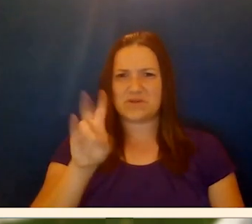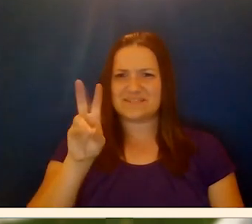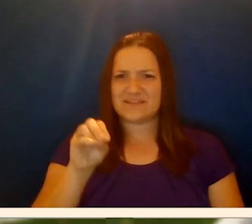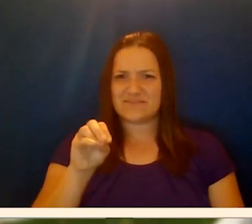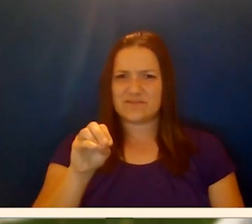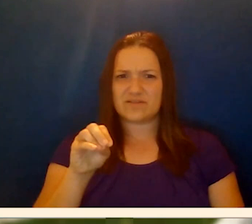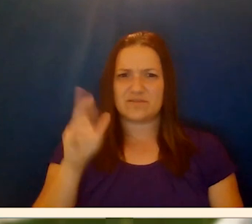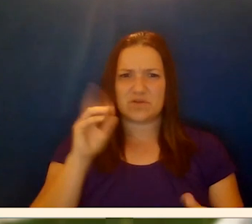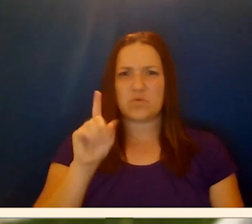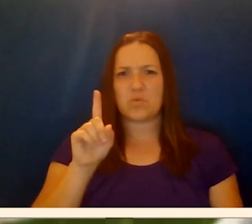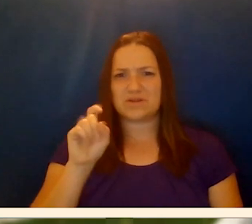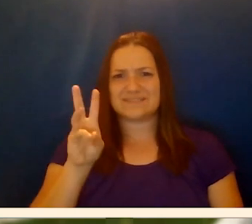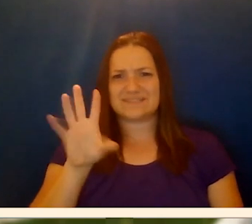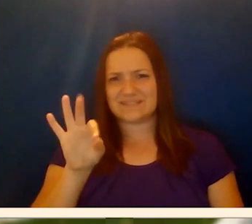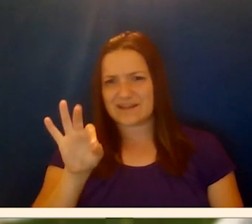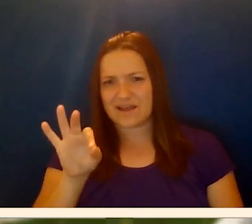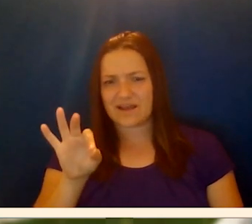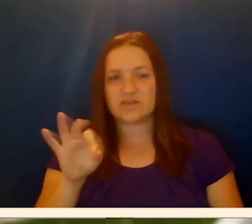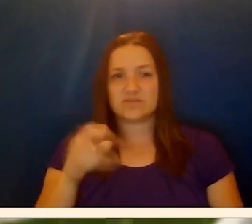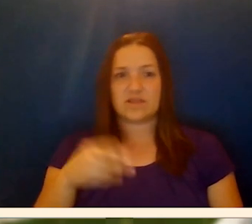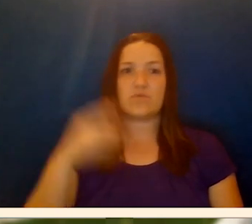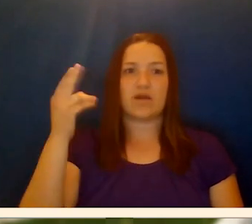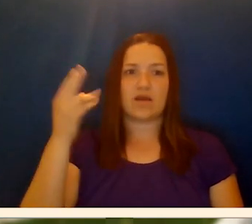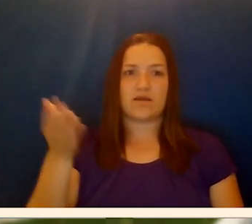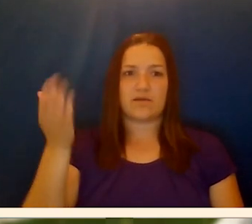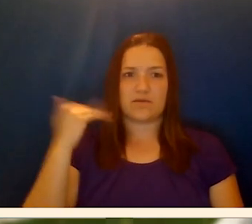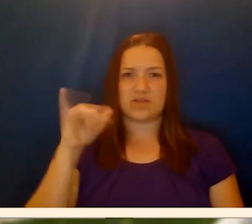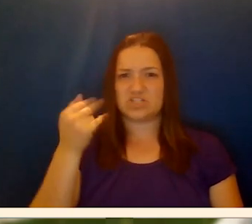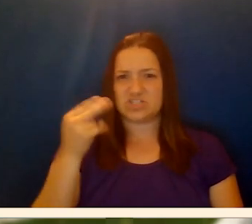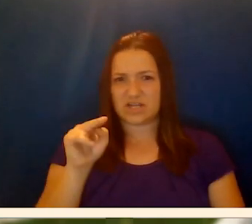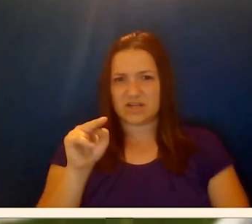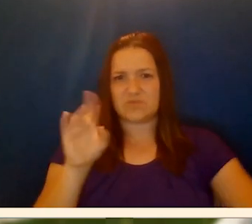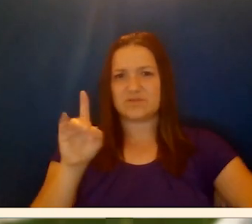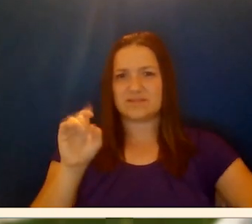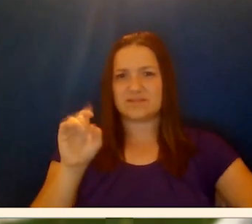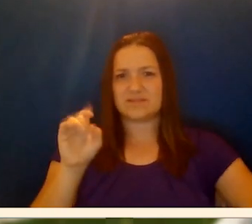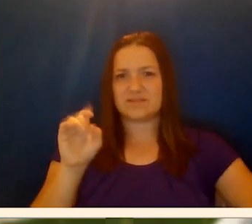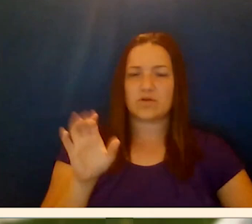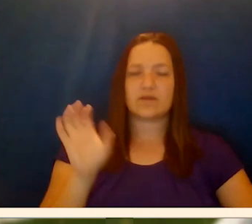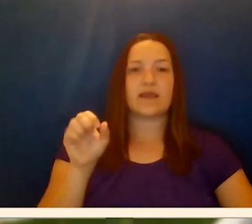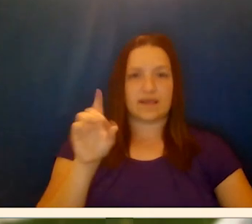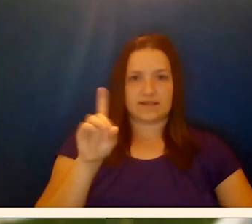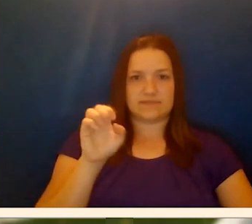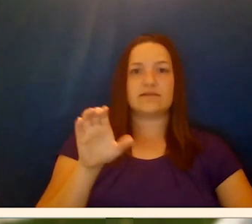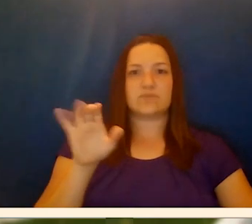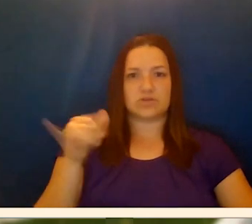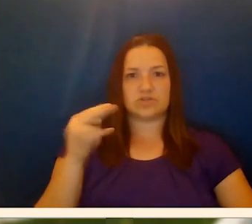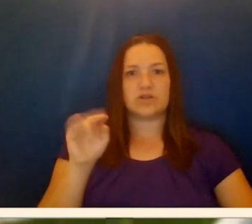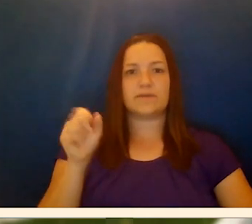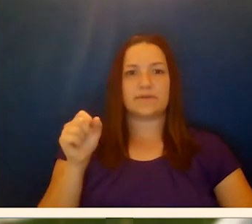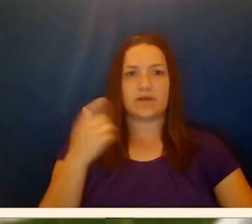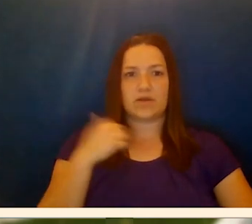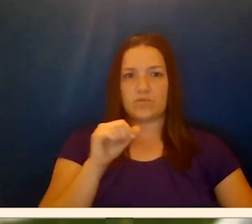hearing 169. Okay, so they were high back in January and December. December and January, yeah, 20 and 21. And we